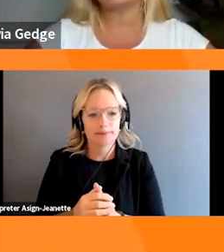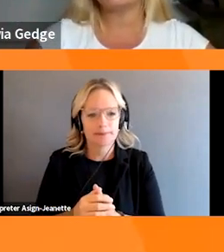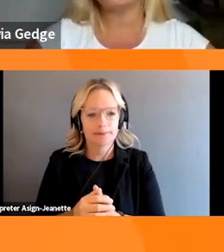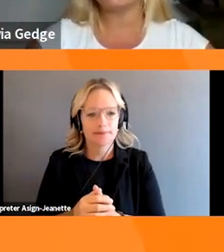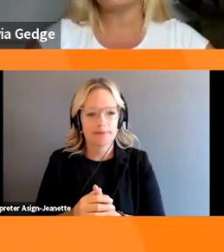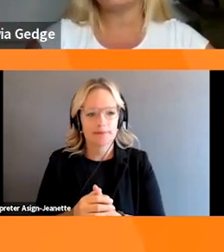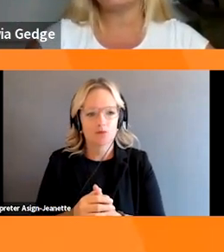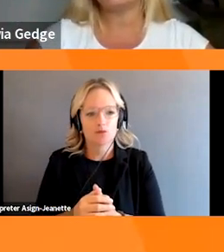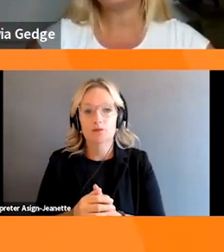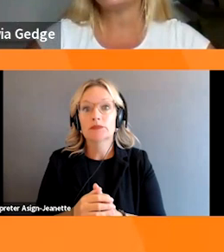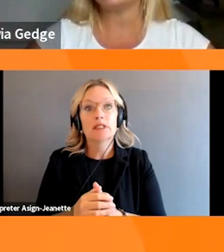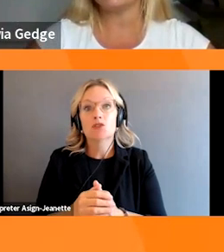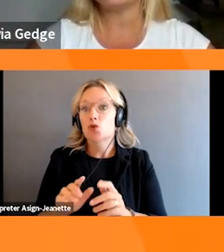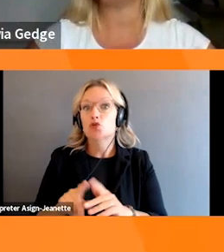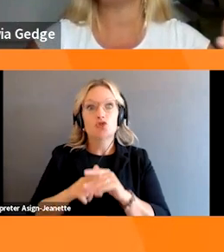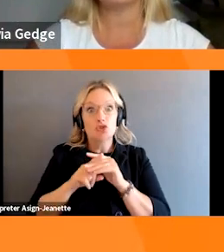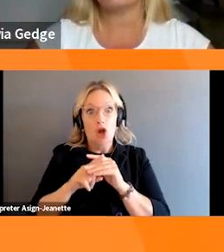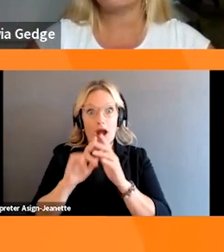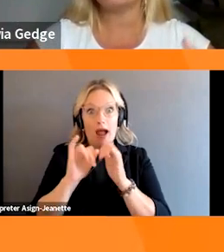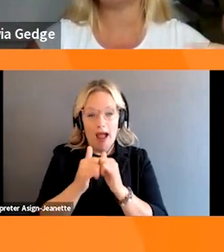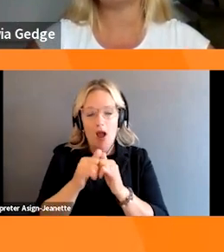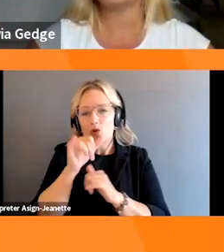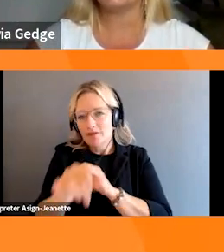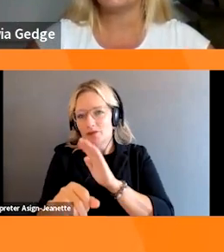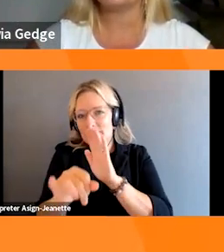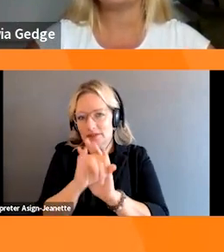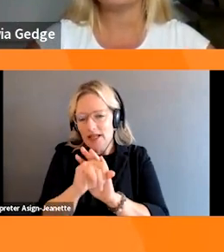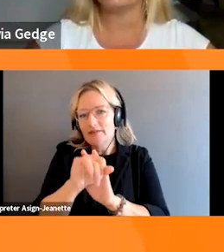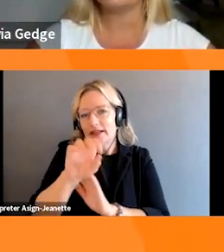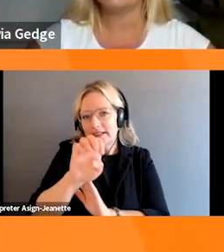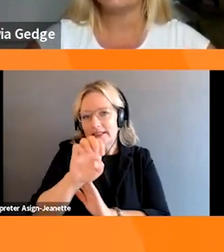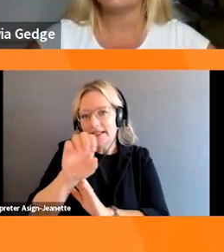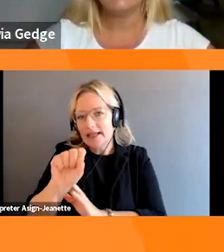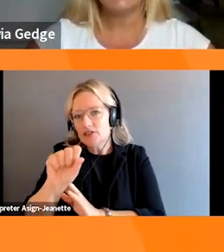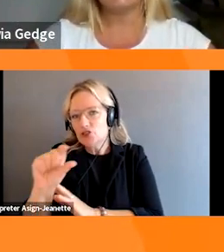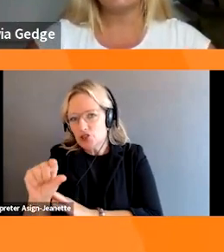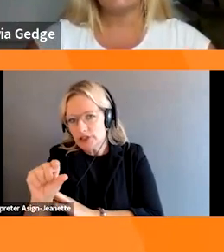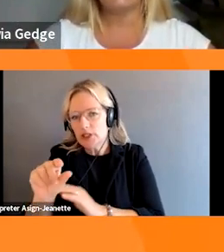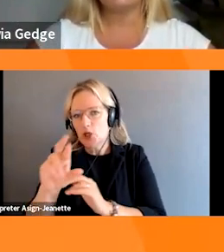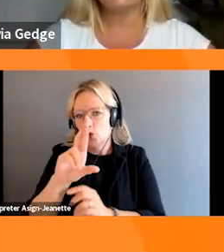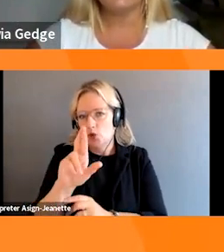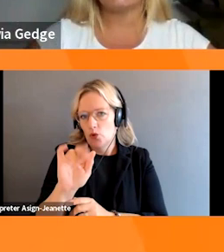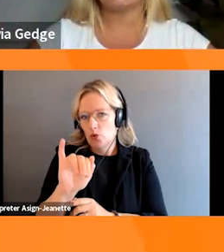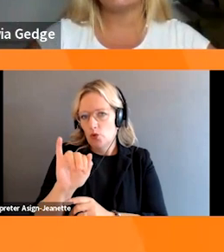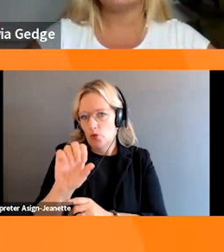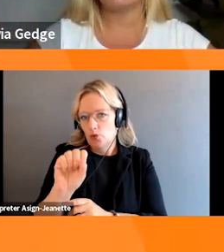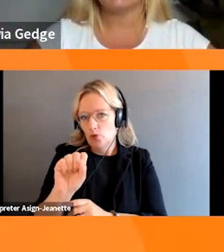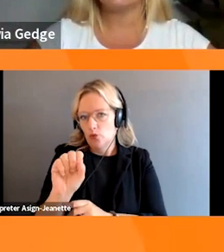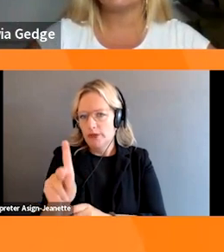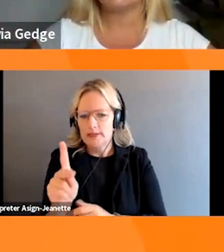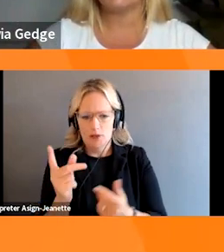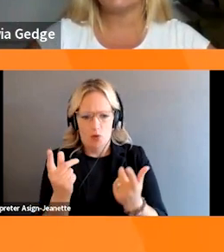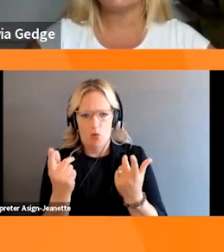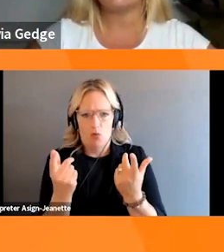with identifying the ESG risk, your environmental, your social, your governance risk. And the way you would do that is